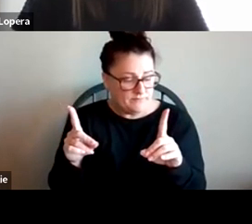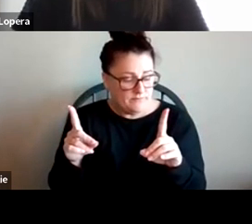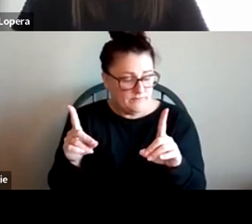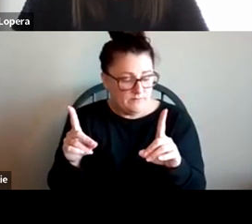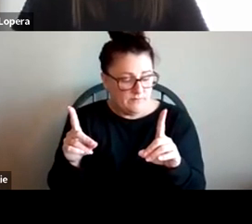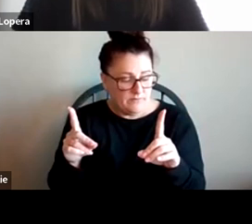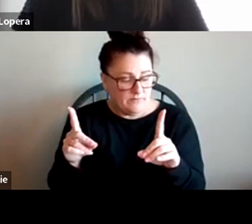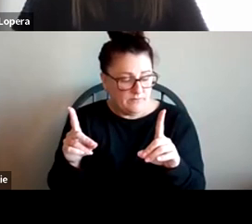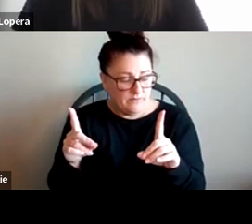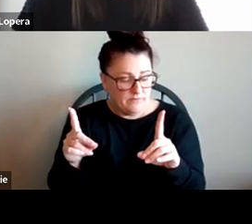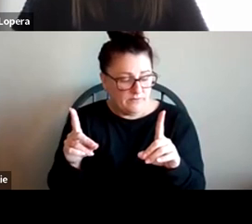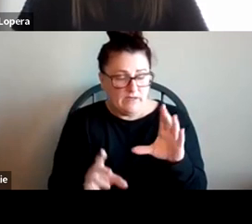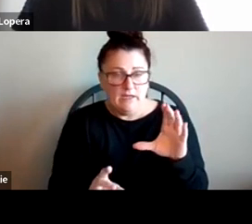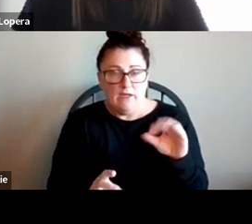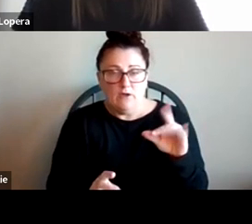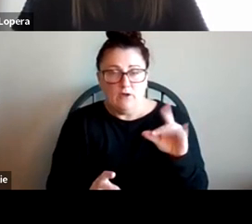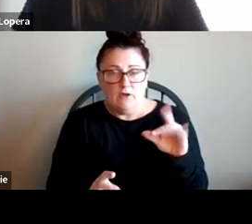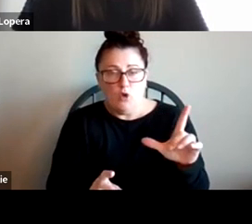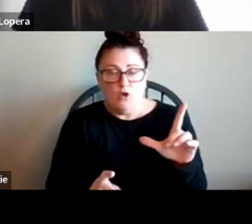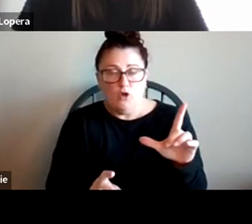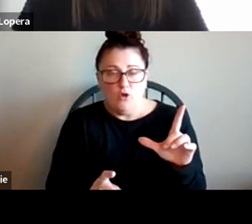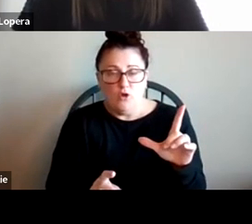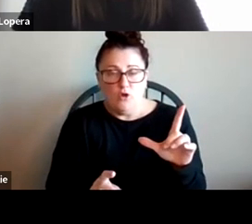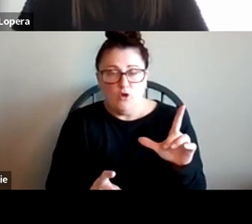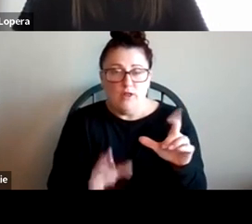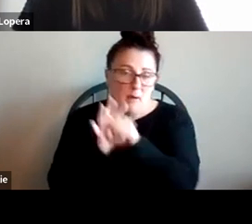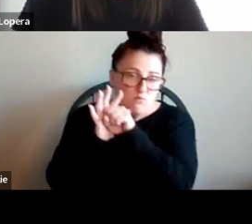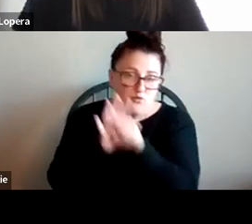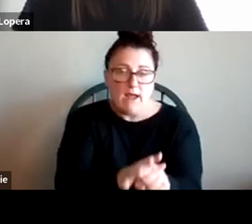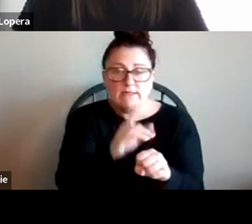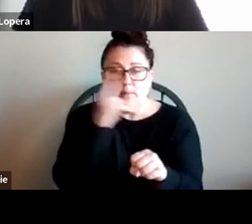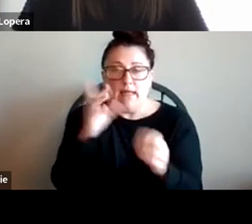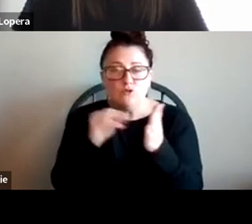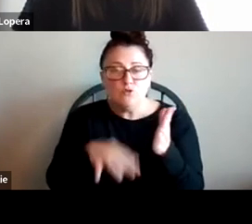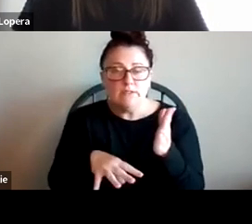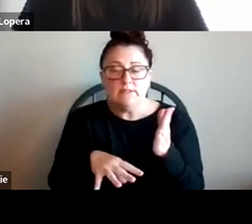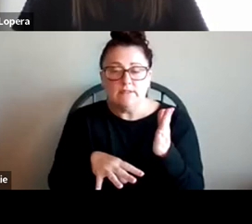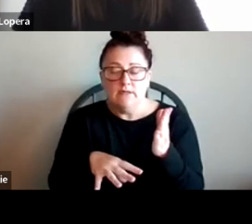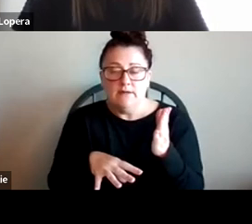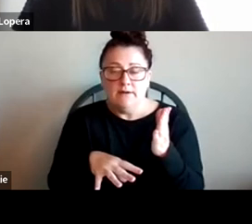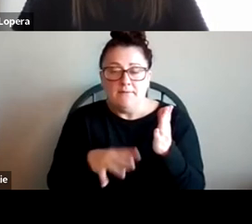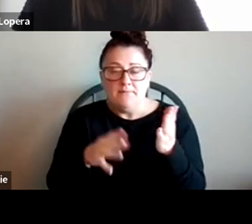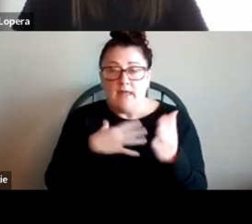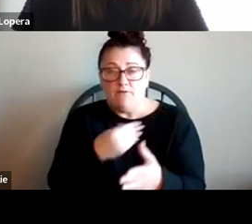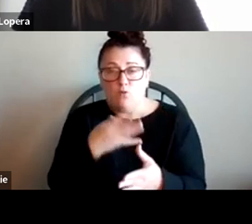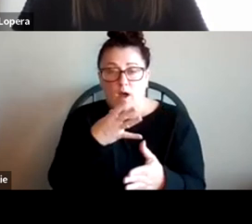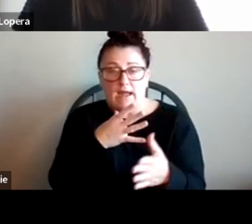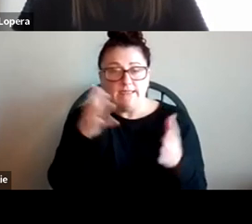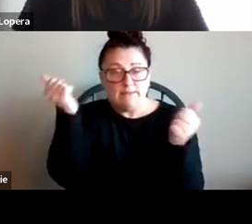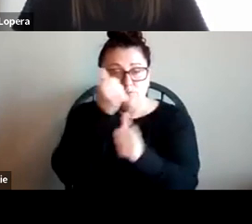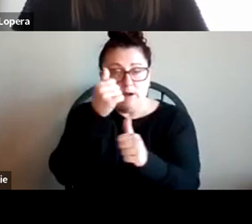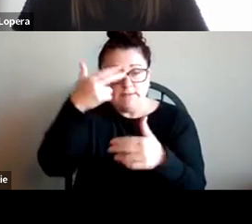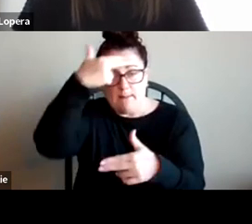that continue to oppress Black students. We have a system of white supremacy